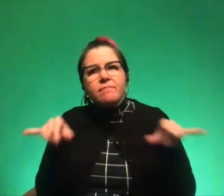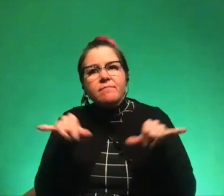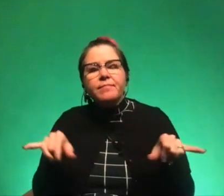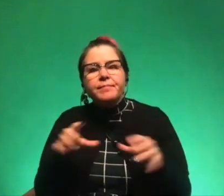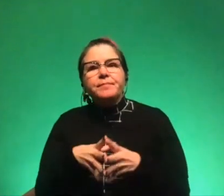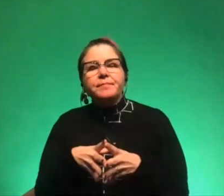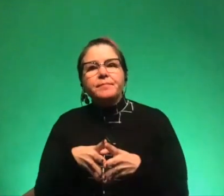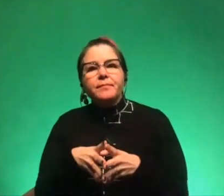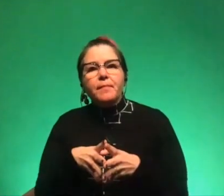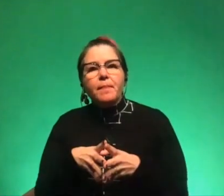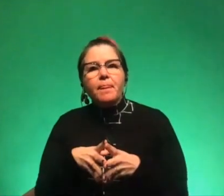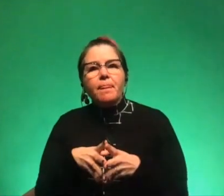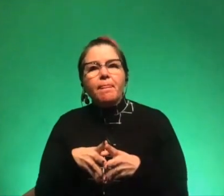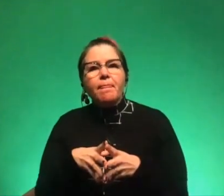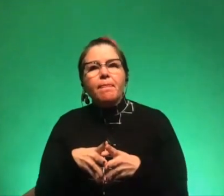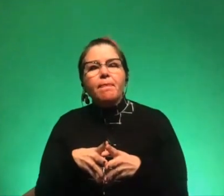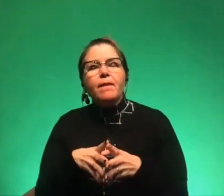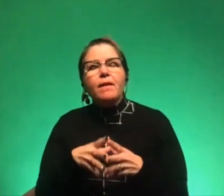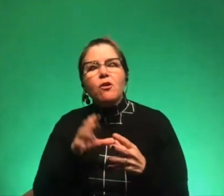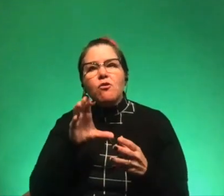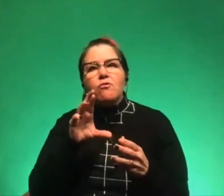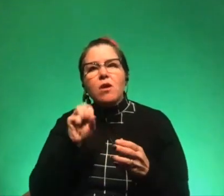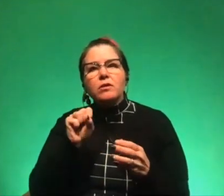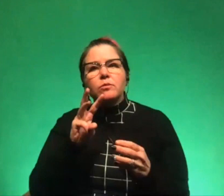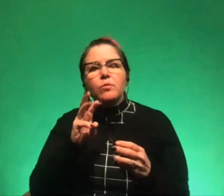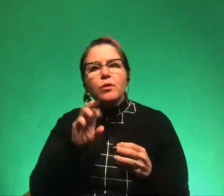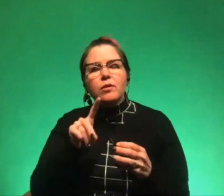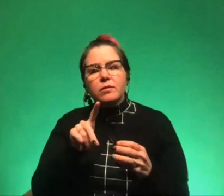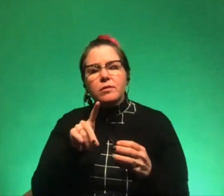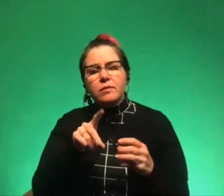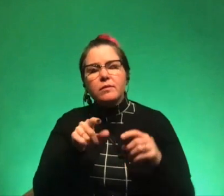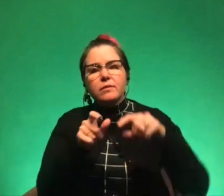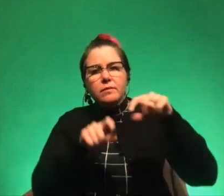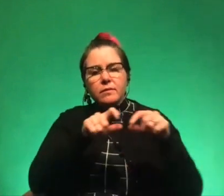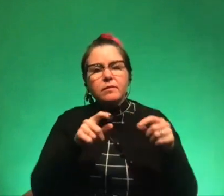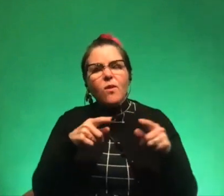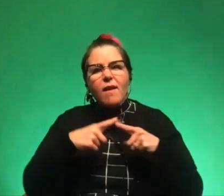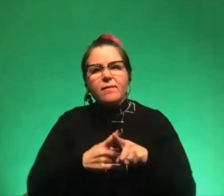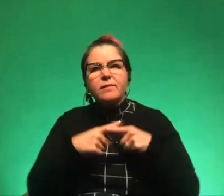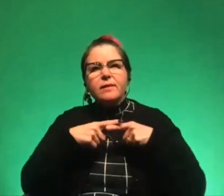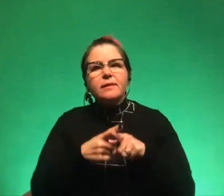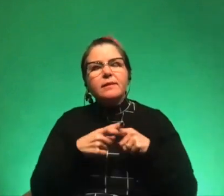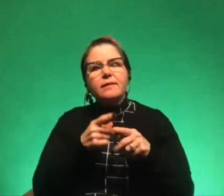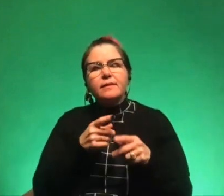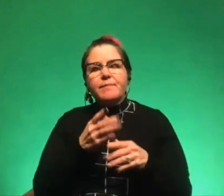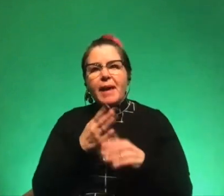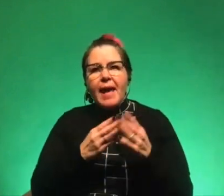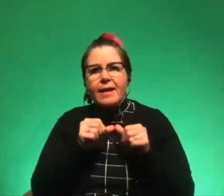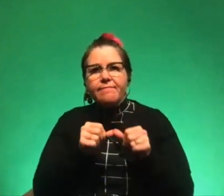Yeah. But I take a lot of crosswords. I love knitting, like, because it keeps my hands busy.